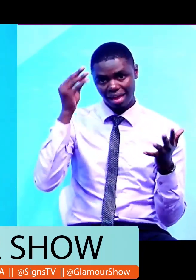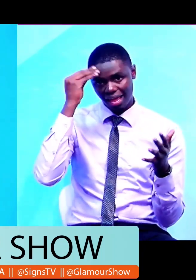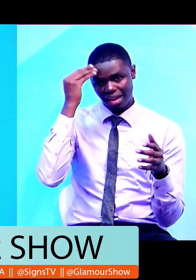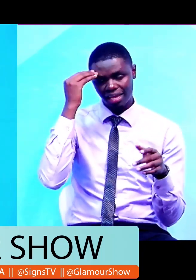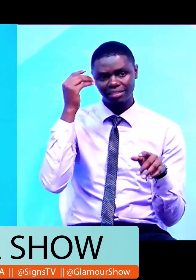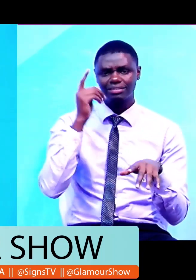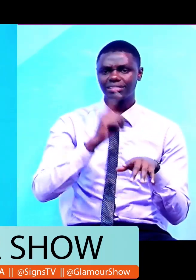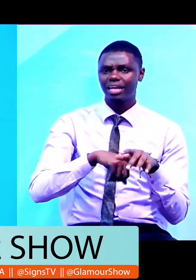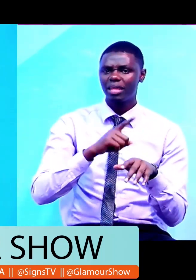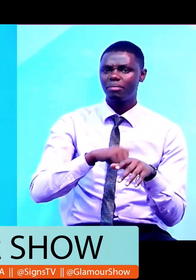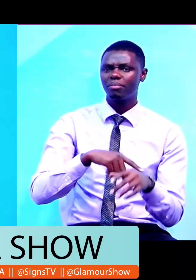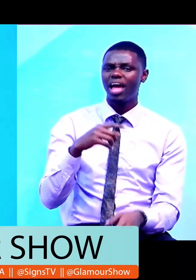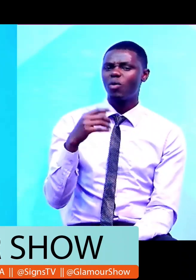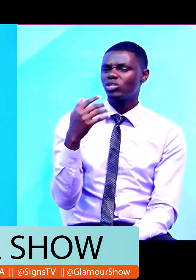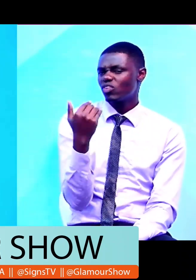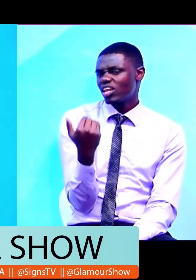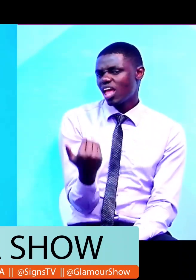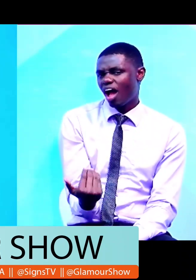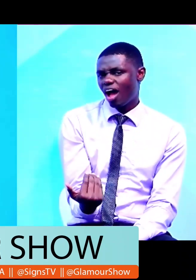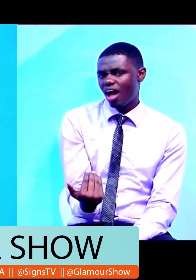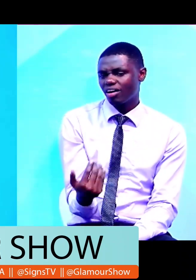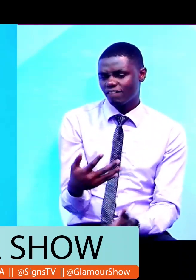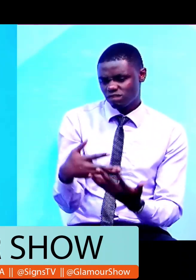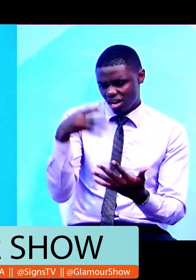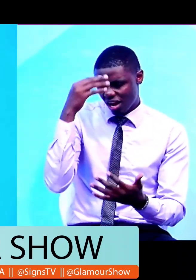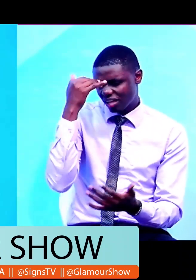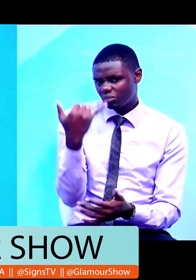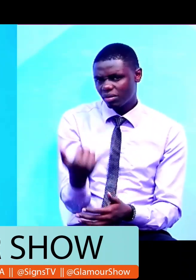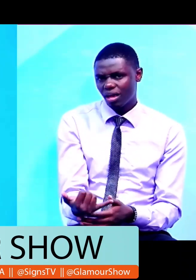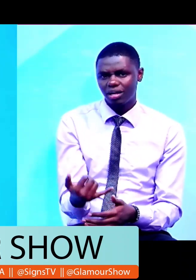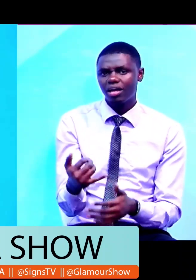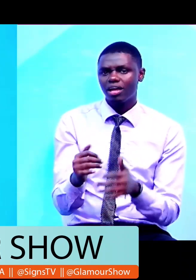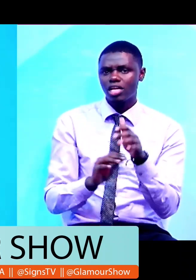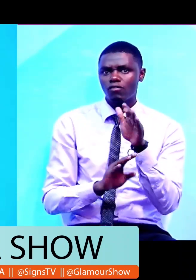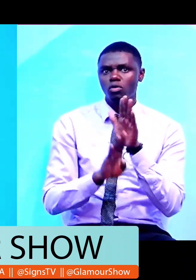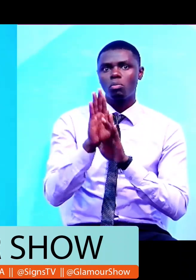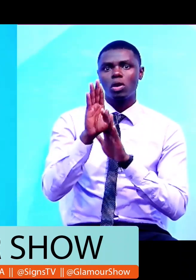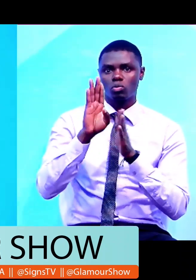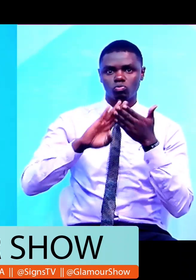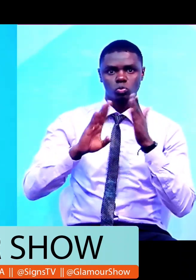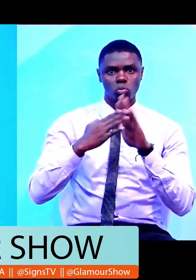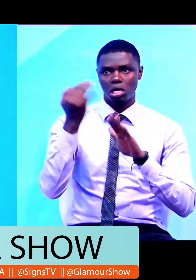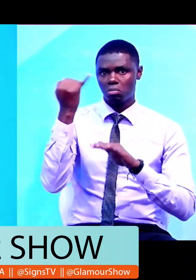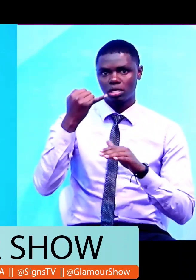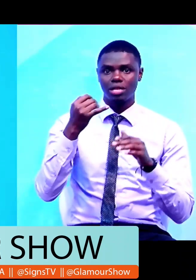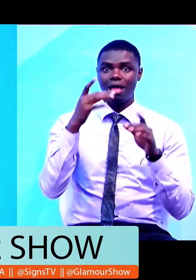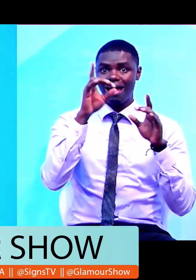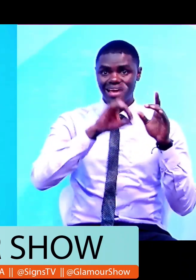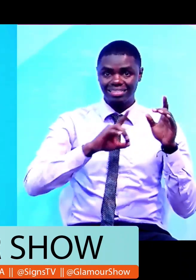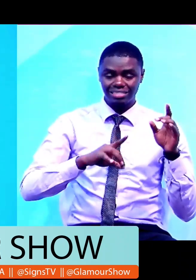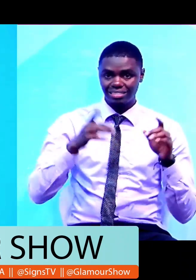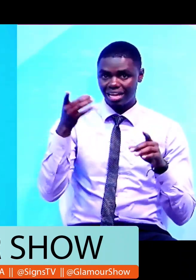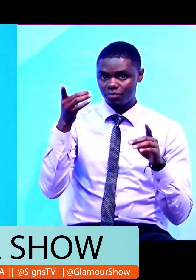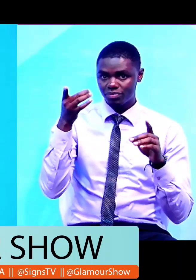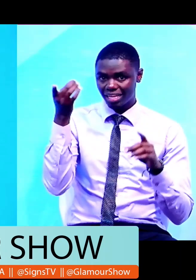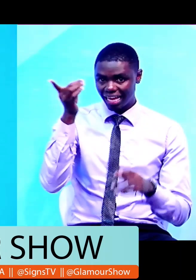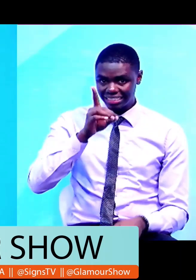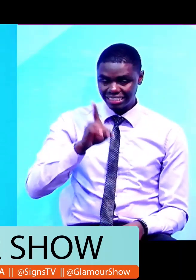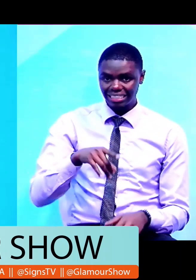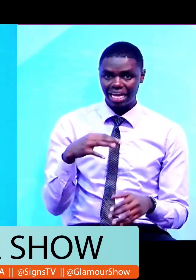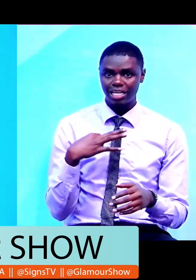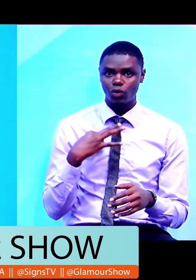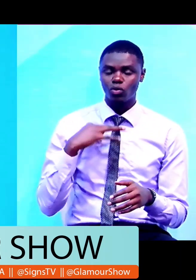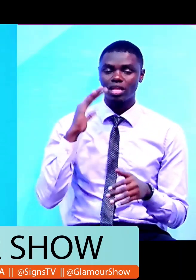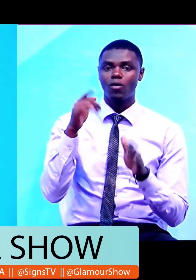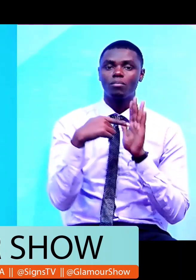I was small, and it's something I've developed into an art. I design clothes. I will actually be